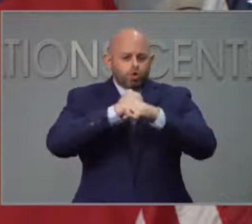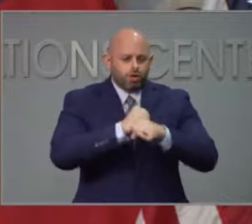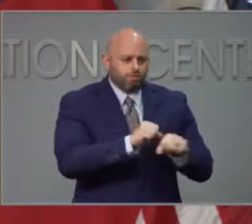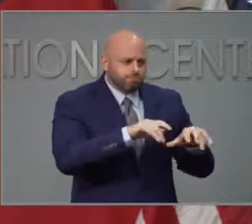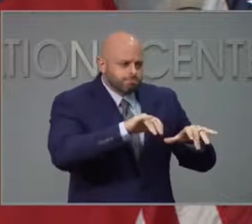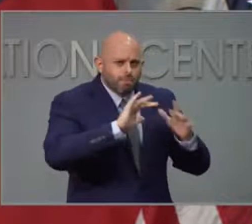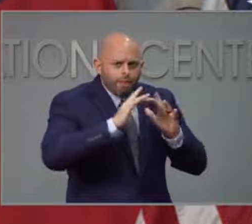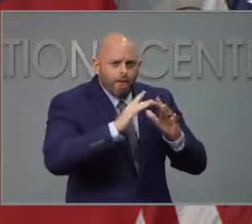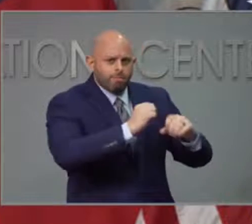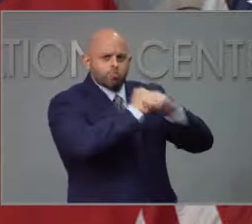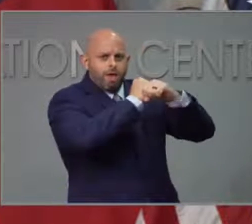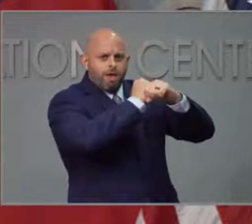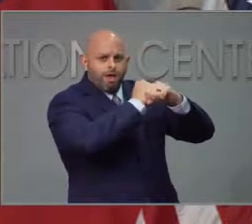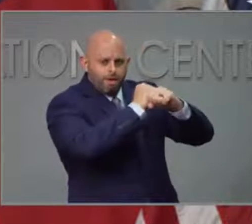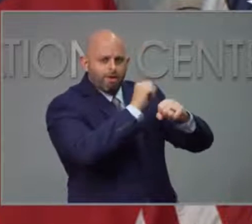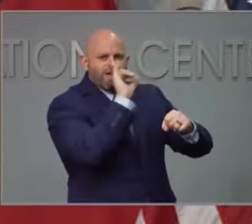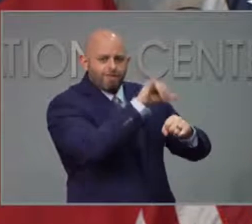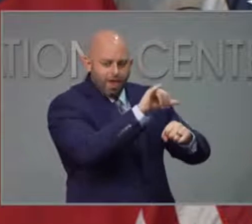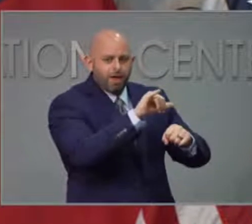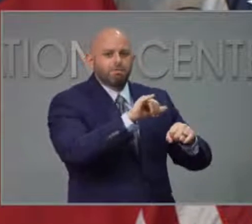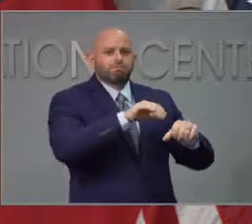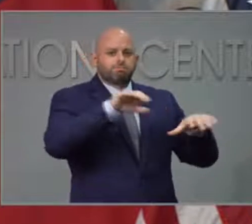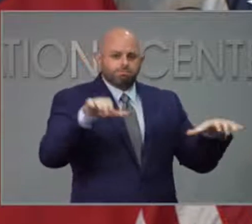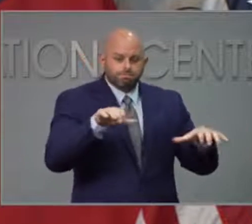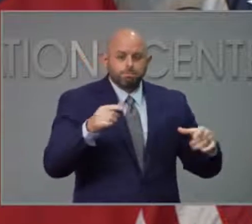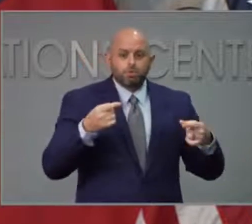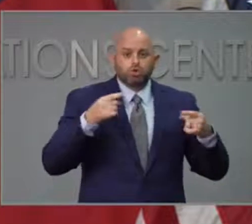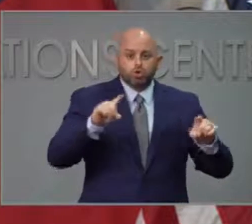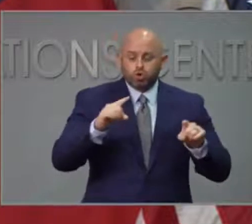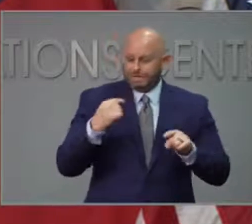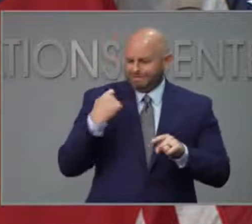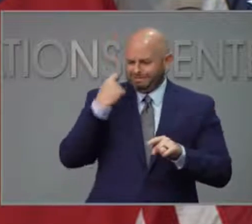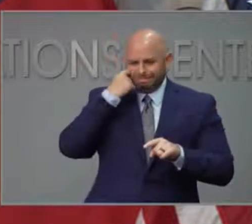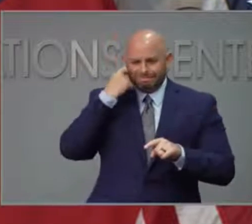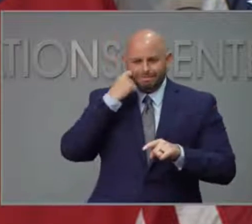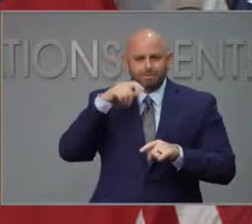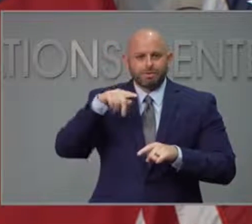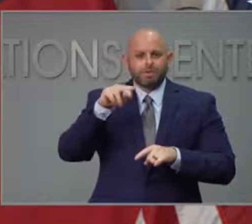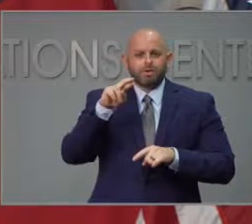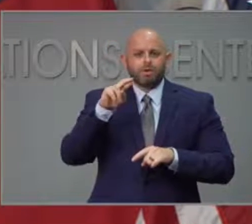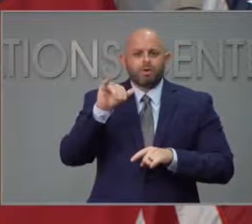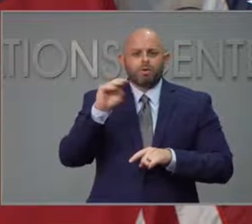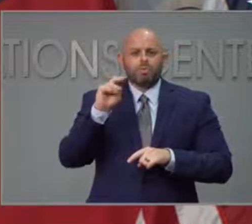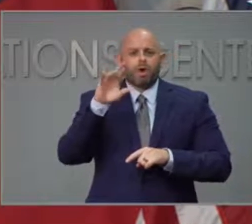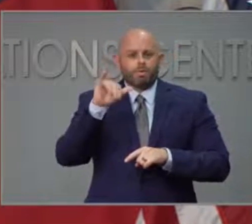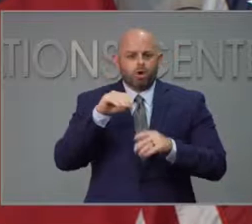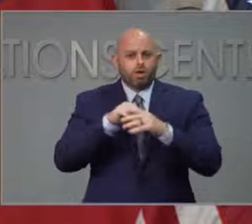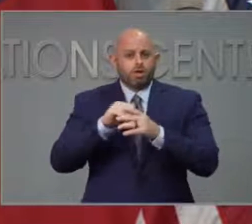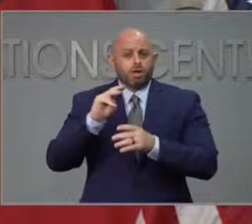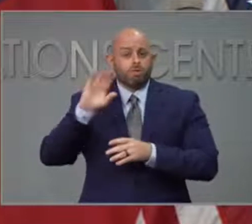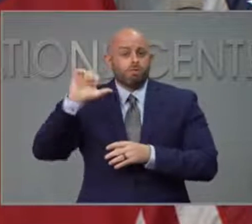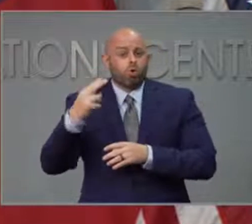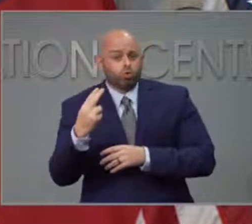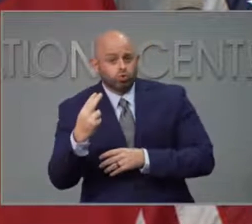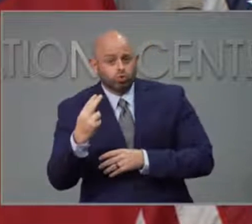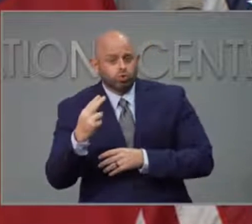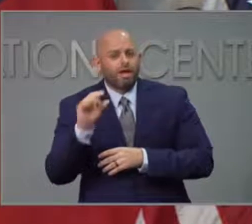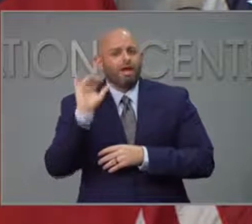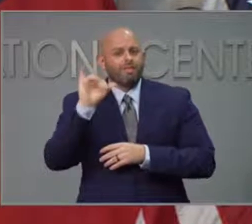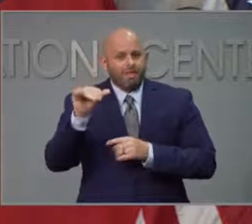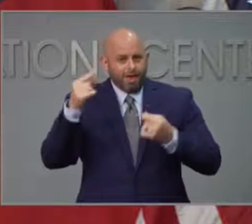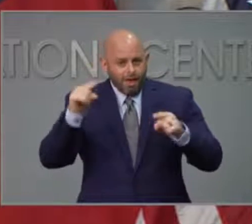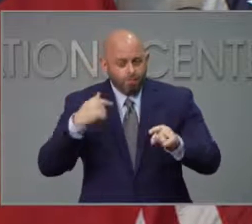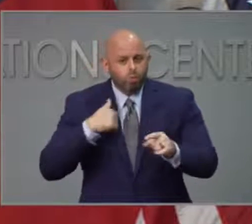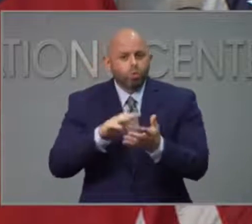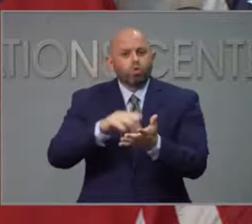of Elections. They did so during the Super Tuesday primary in March. However, it was in March that we learned of the pandemic